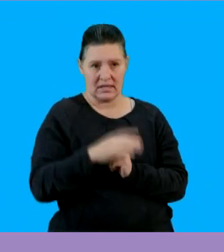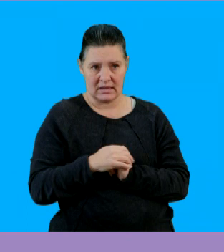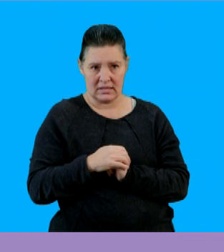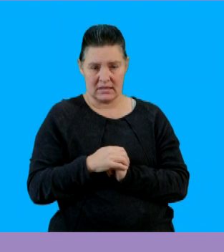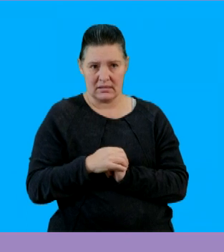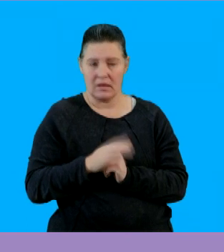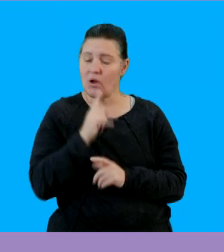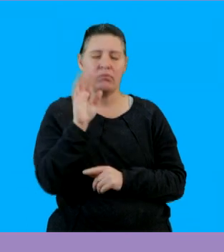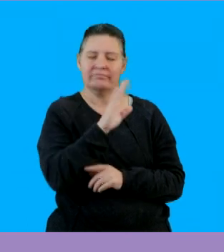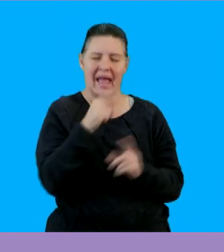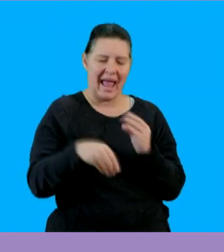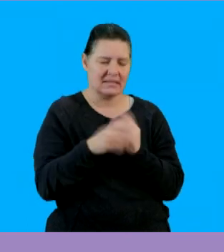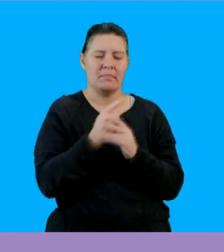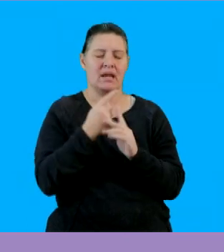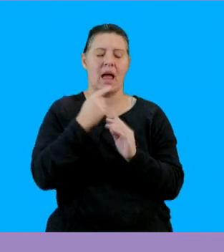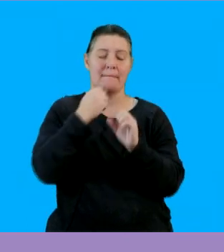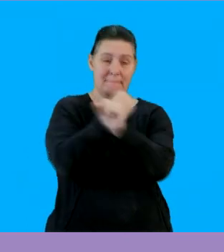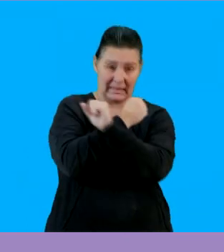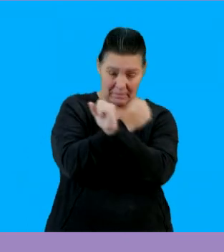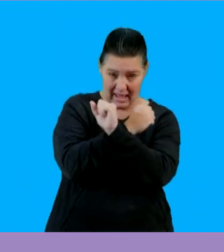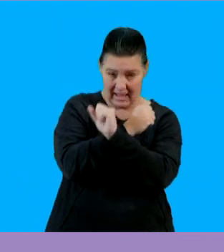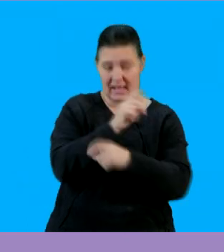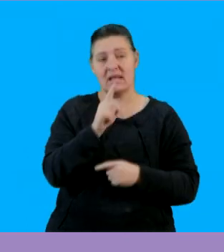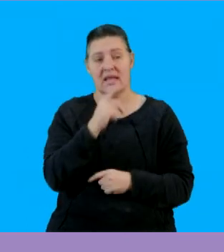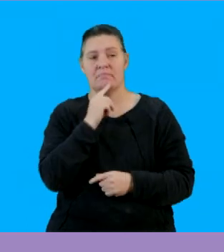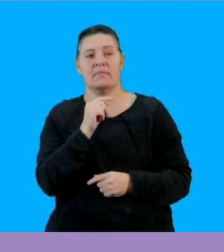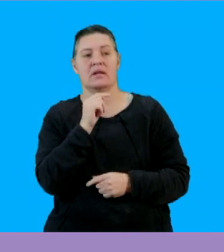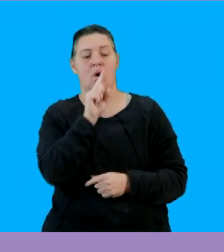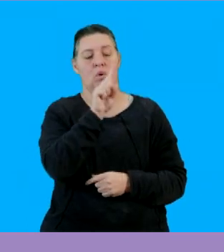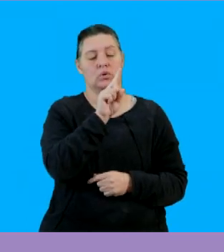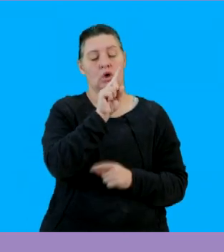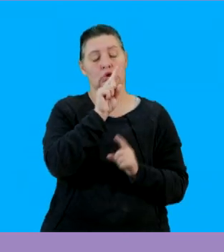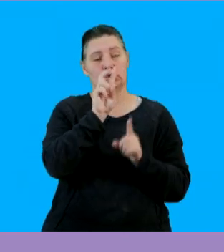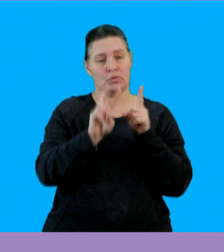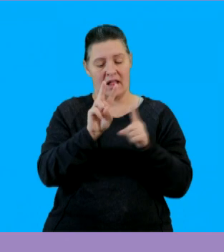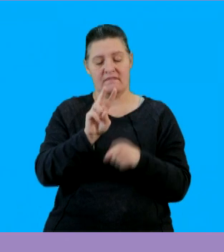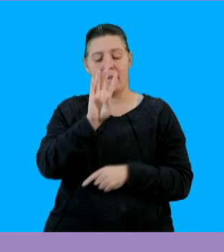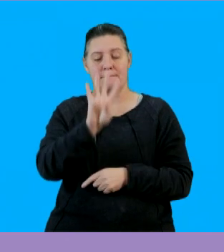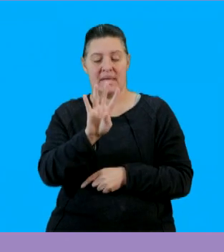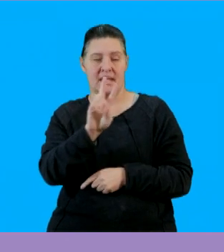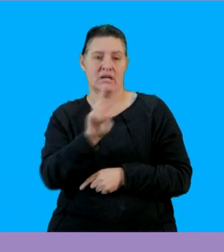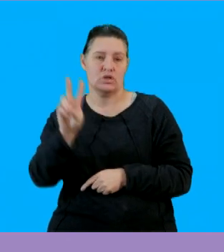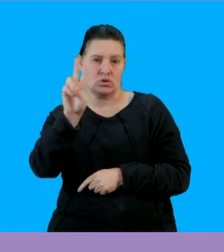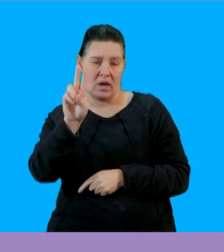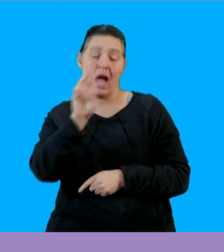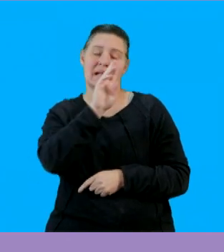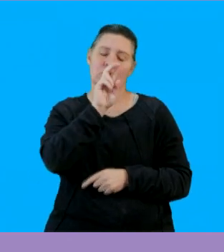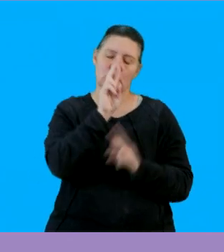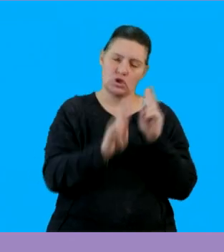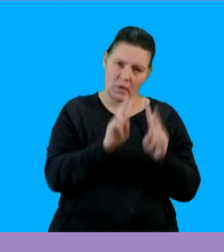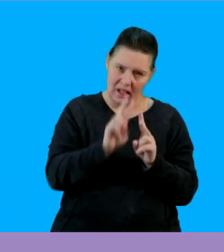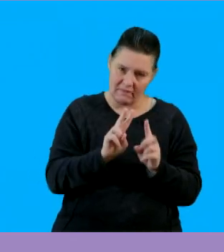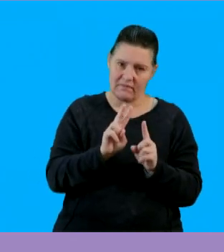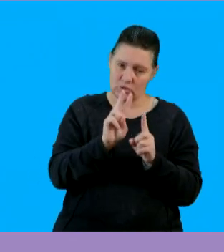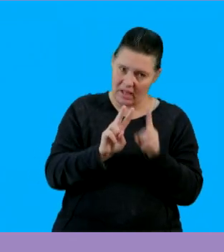plus multiplied by the 4, which is going to be a 12b squared. The variables stay